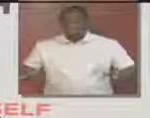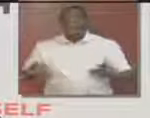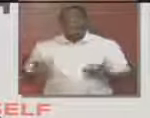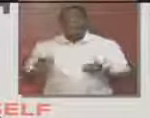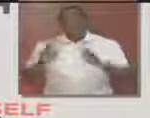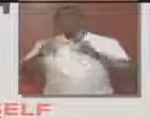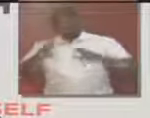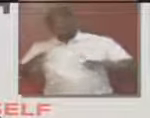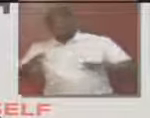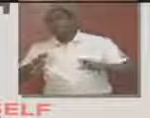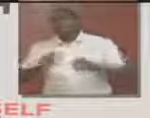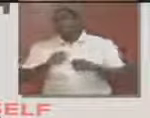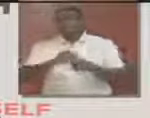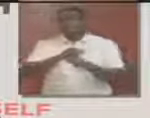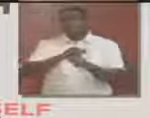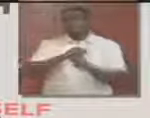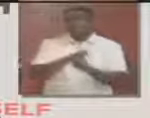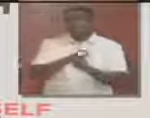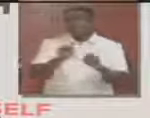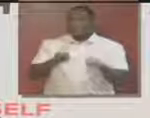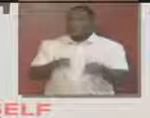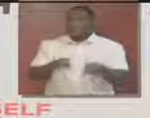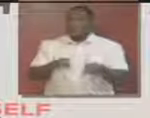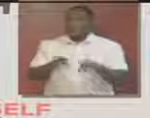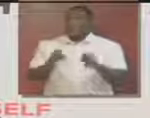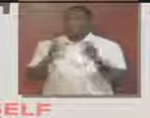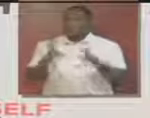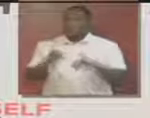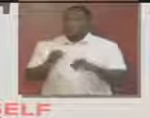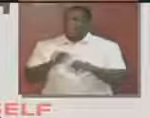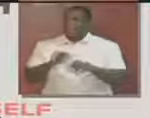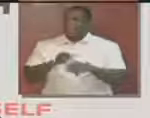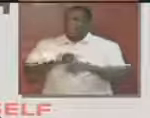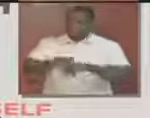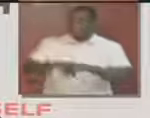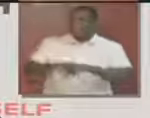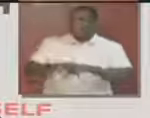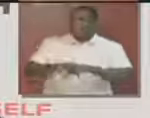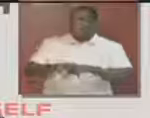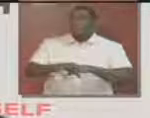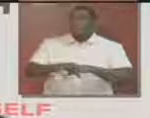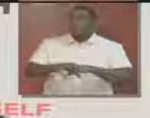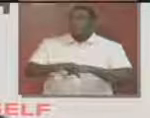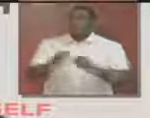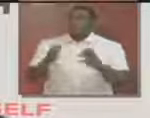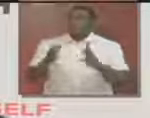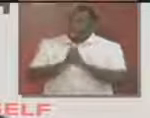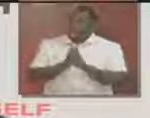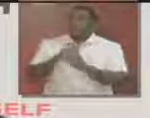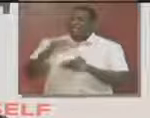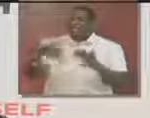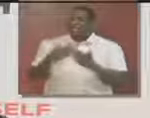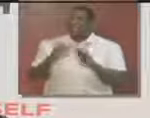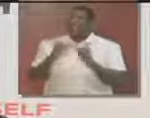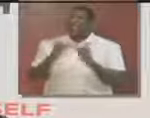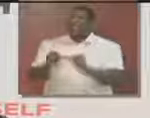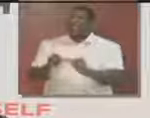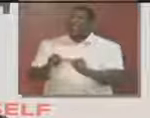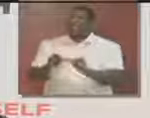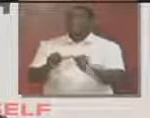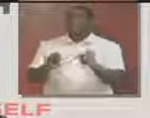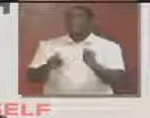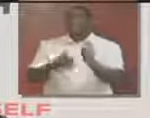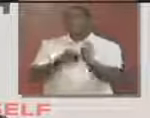serious implications. So we ask everyone to continue to do all that you have been doing to get us to this stage. As we leave you with a